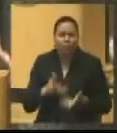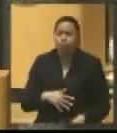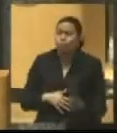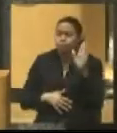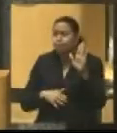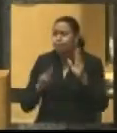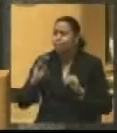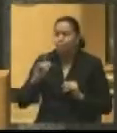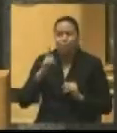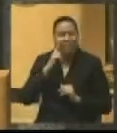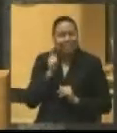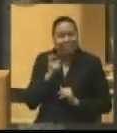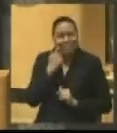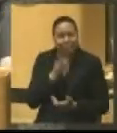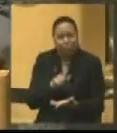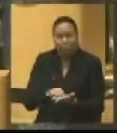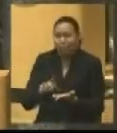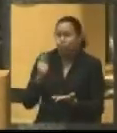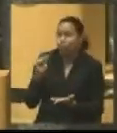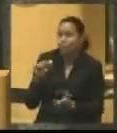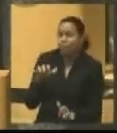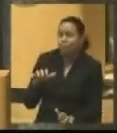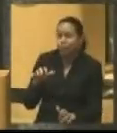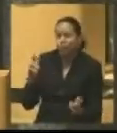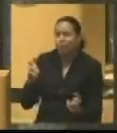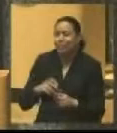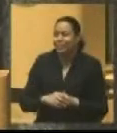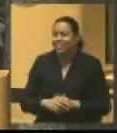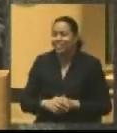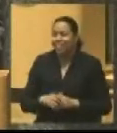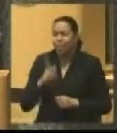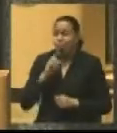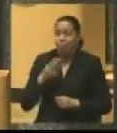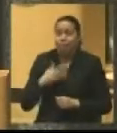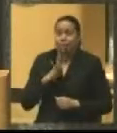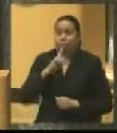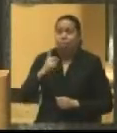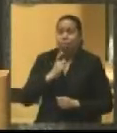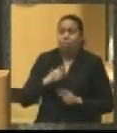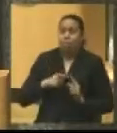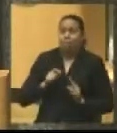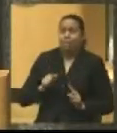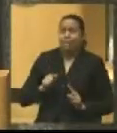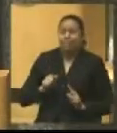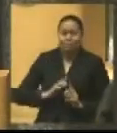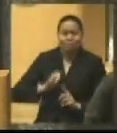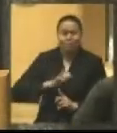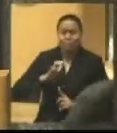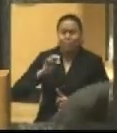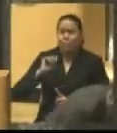had just published his Green Monster, as he calls it, and I thought, oh my gosh, I'm about to be asked a question by the world's leading Abraham Lincoln